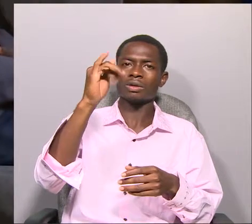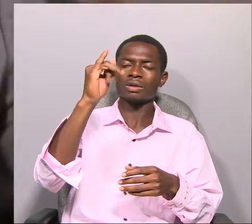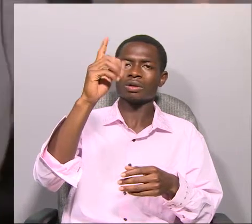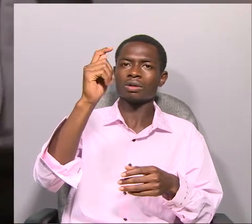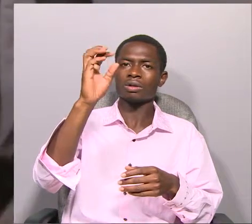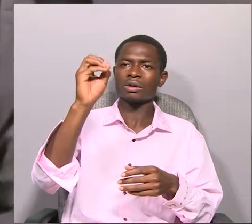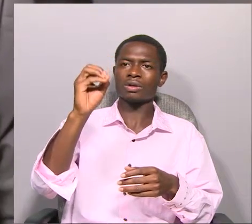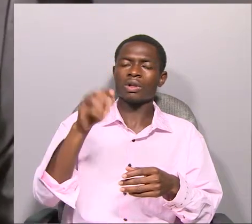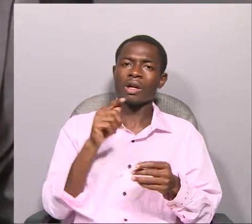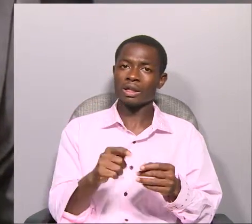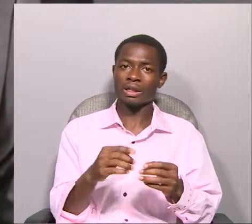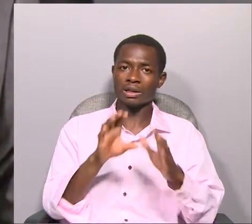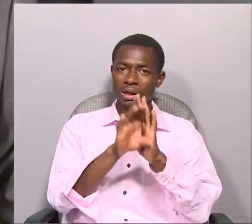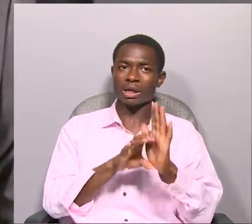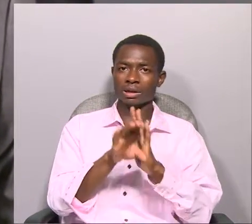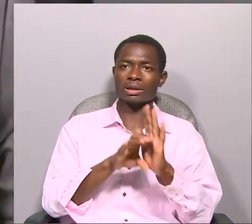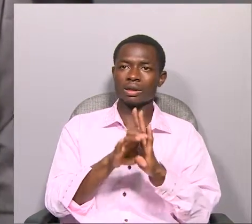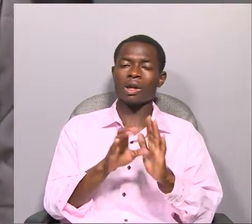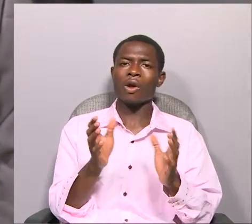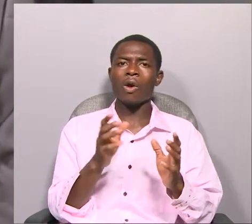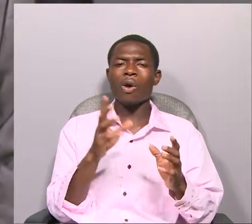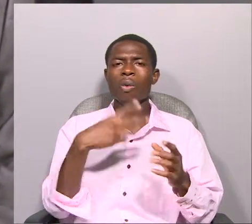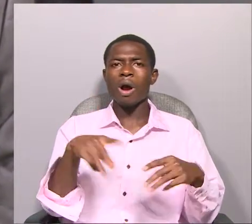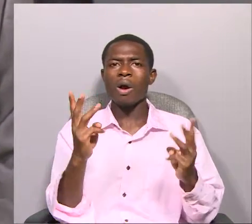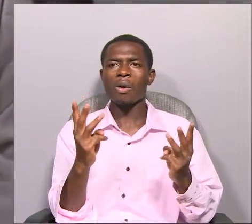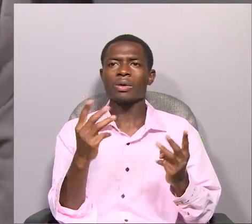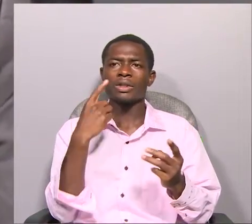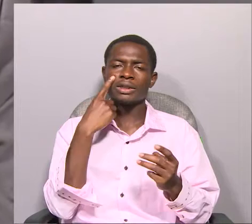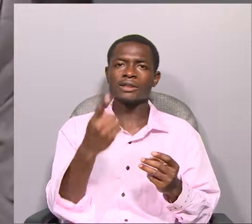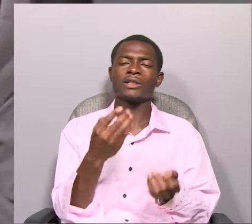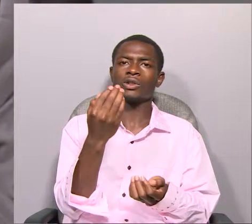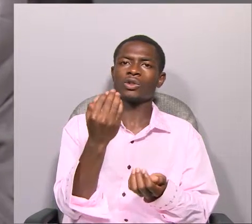the periphery of this country, where the